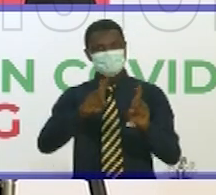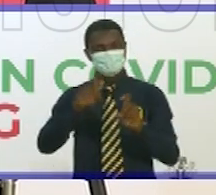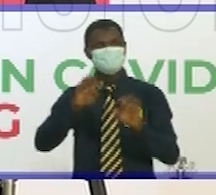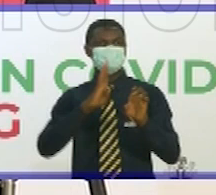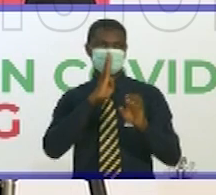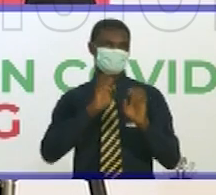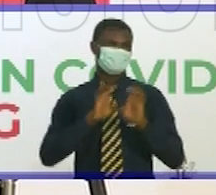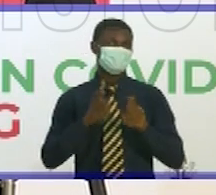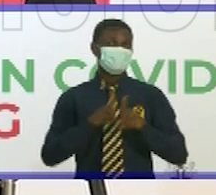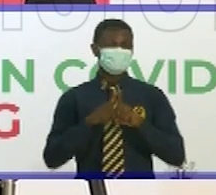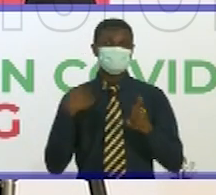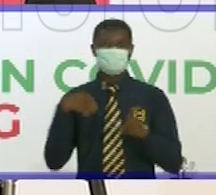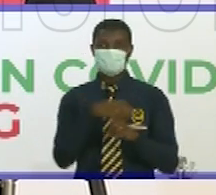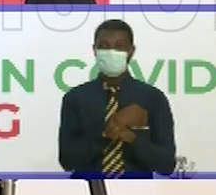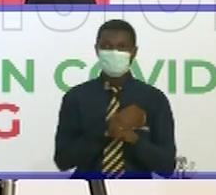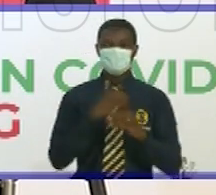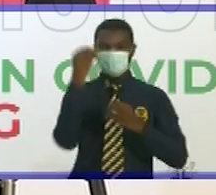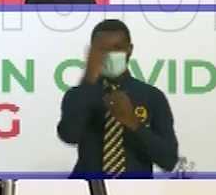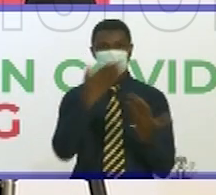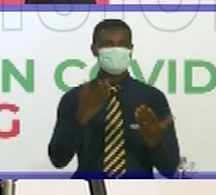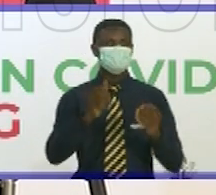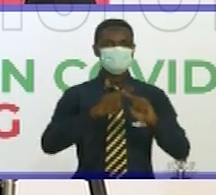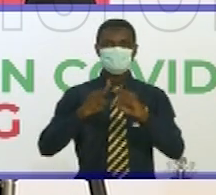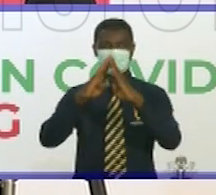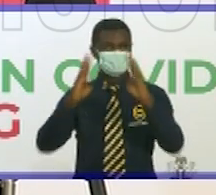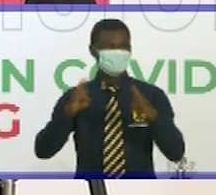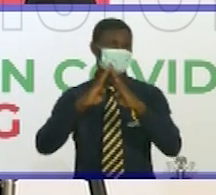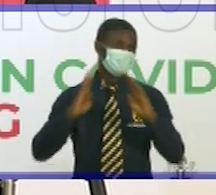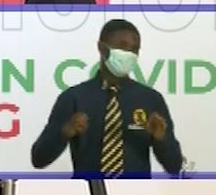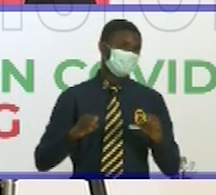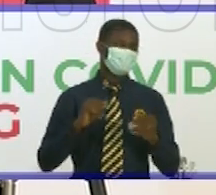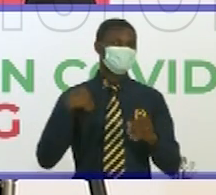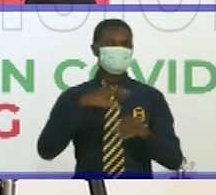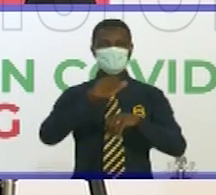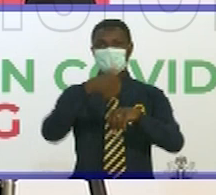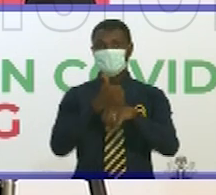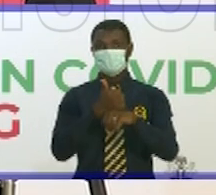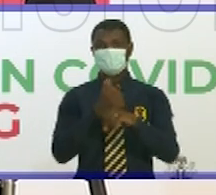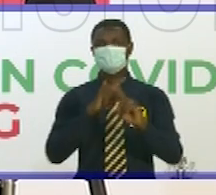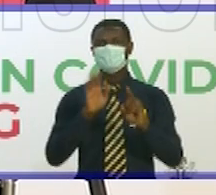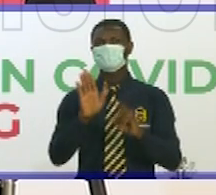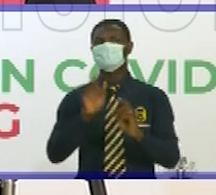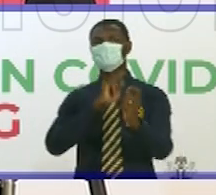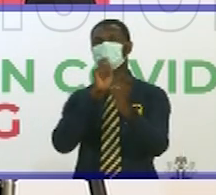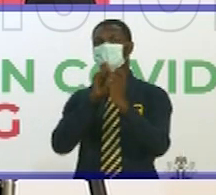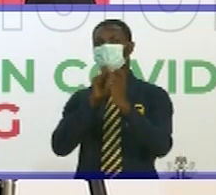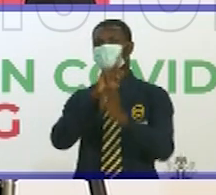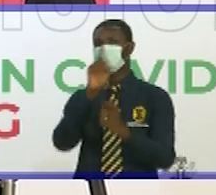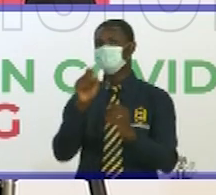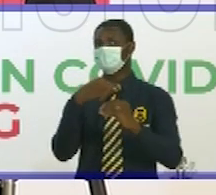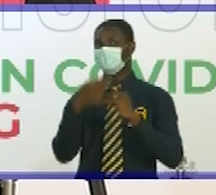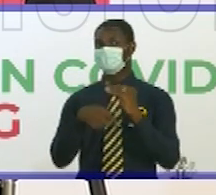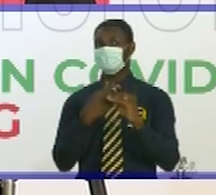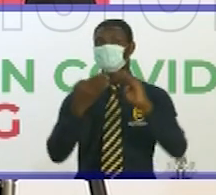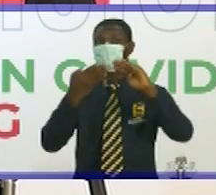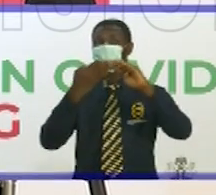household surveillance, et cetera, has come into place. But your specific question regarding